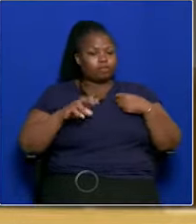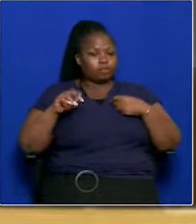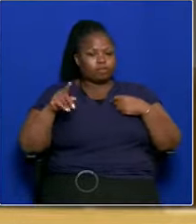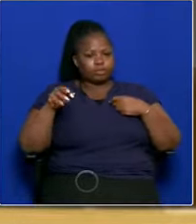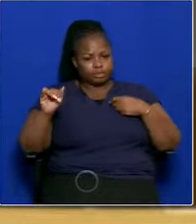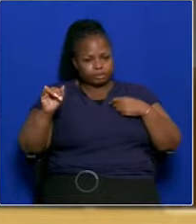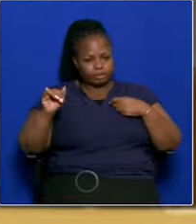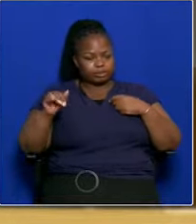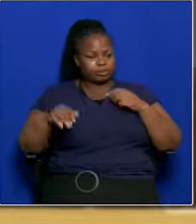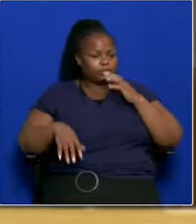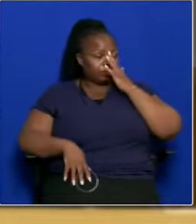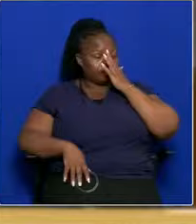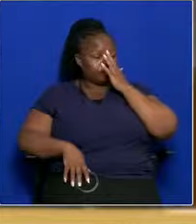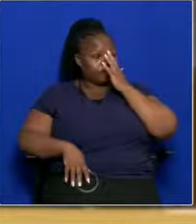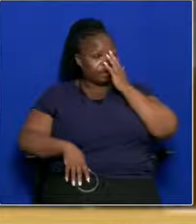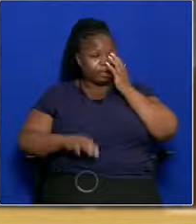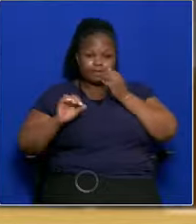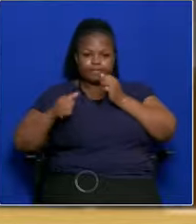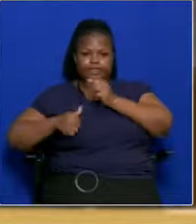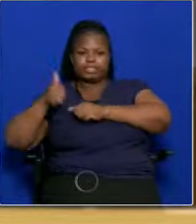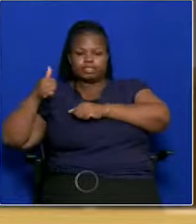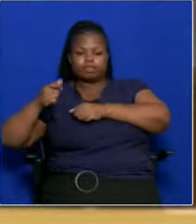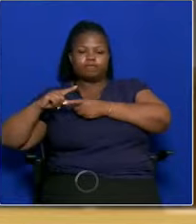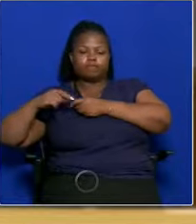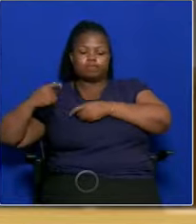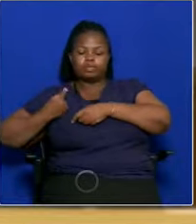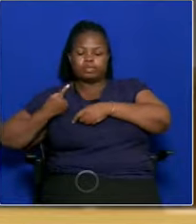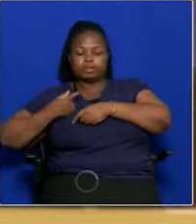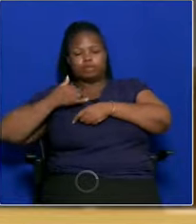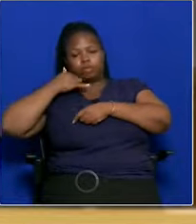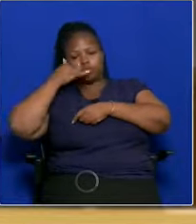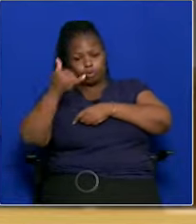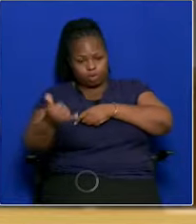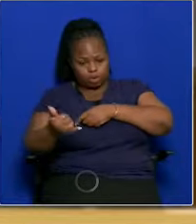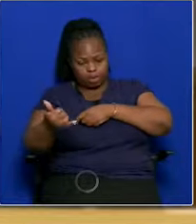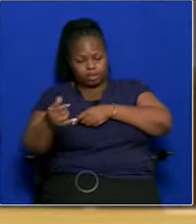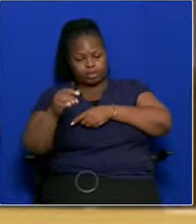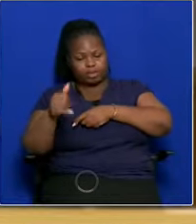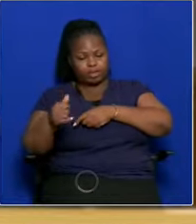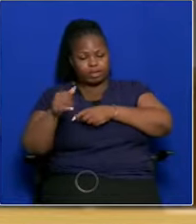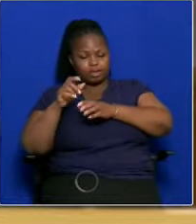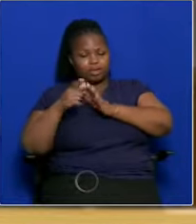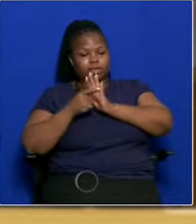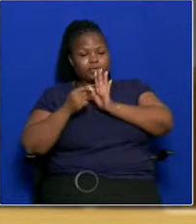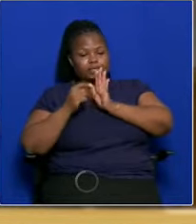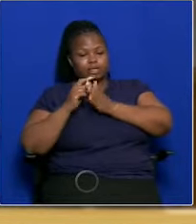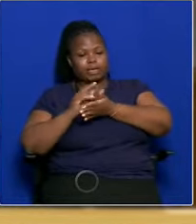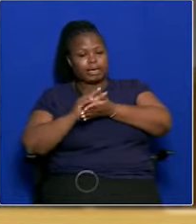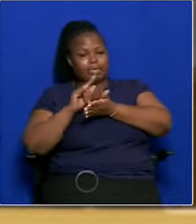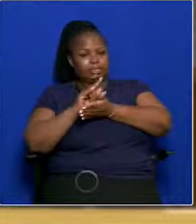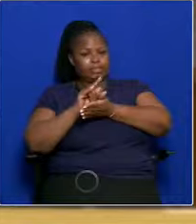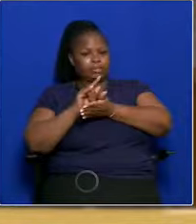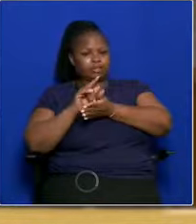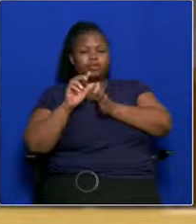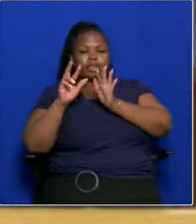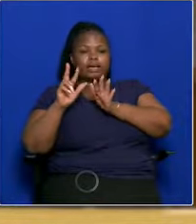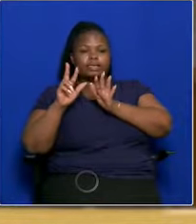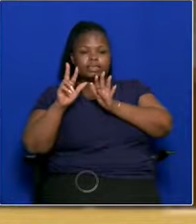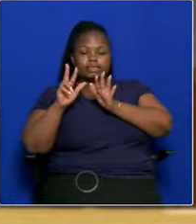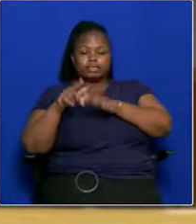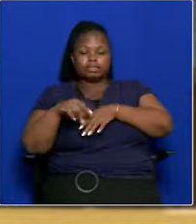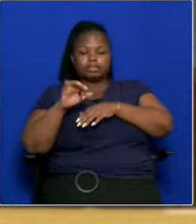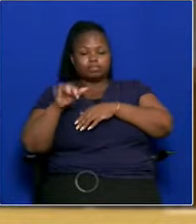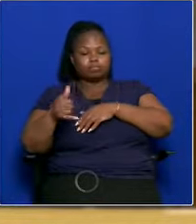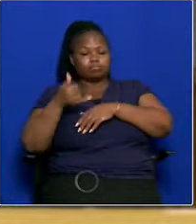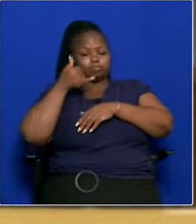first one is from you. And then the second one on the 8th is from Sergeant Nkosi. And then chat